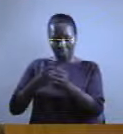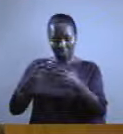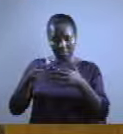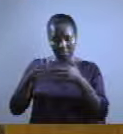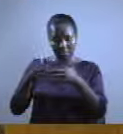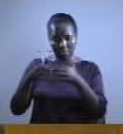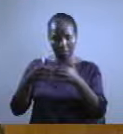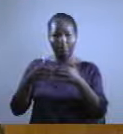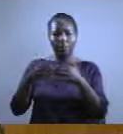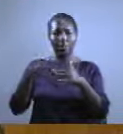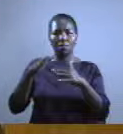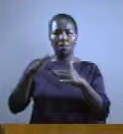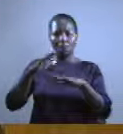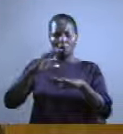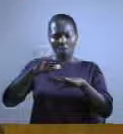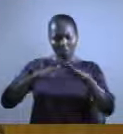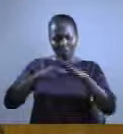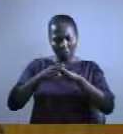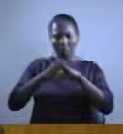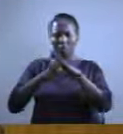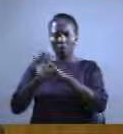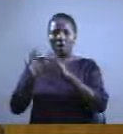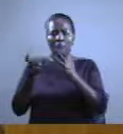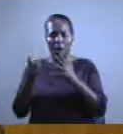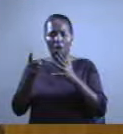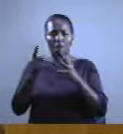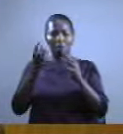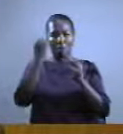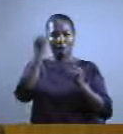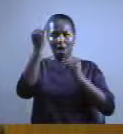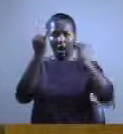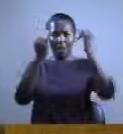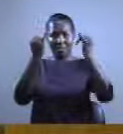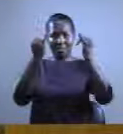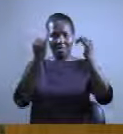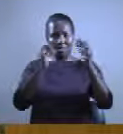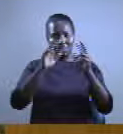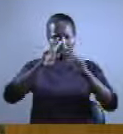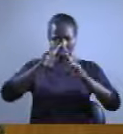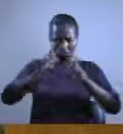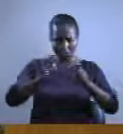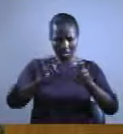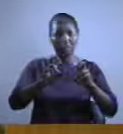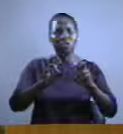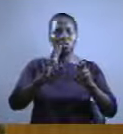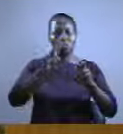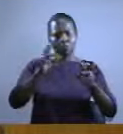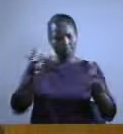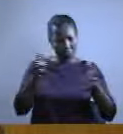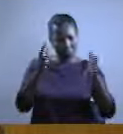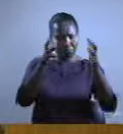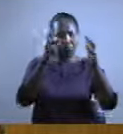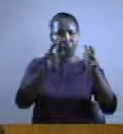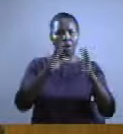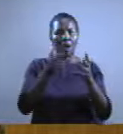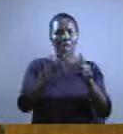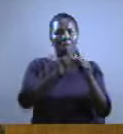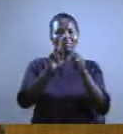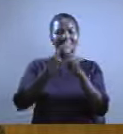the research and innovation facilities through various incentive